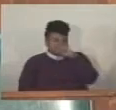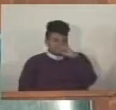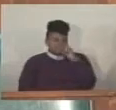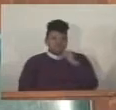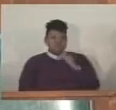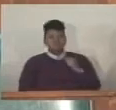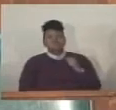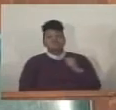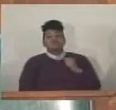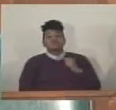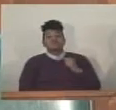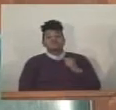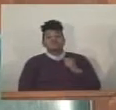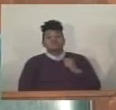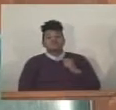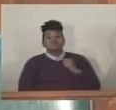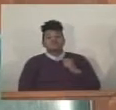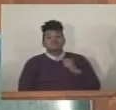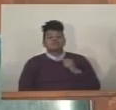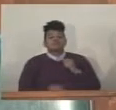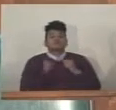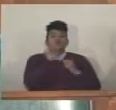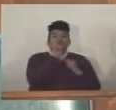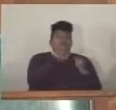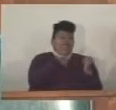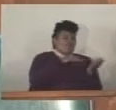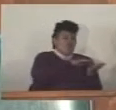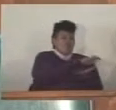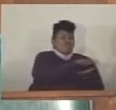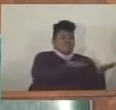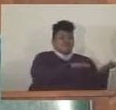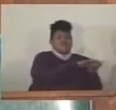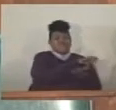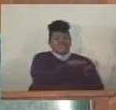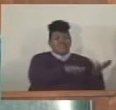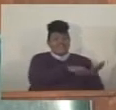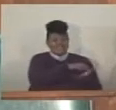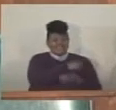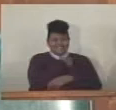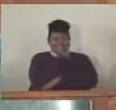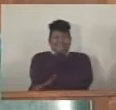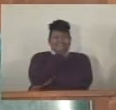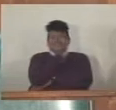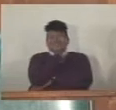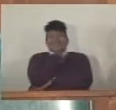And where there is confusion in such an area,